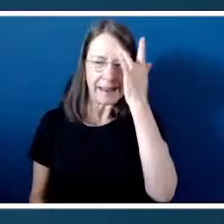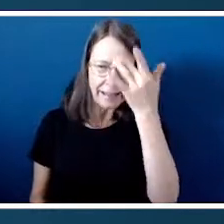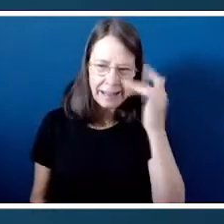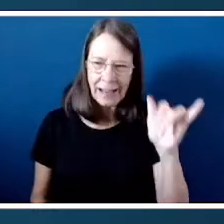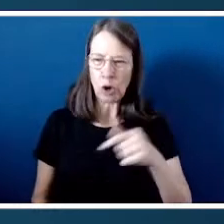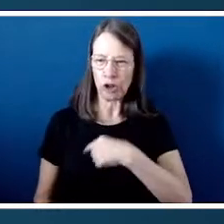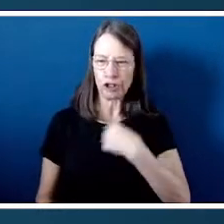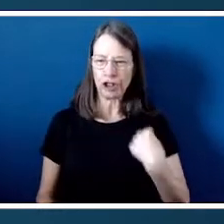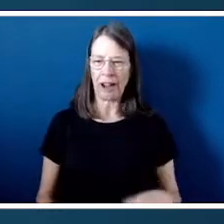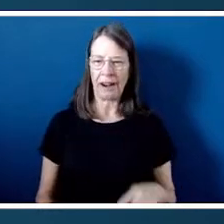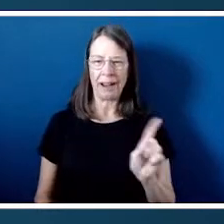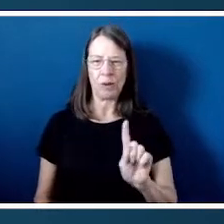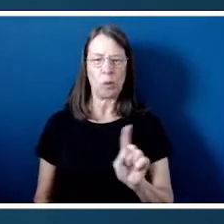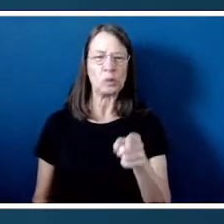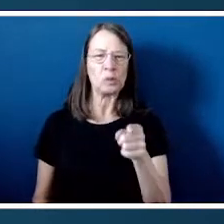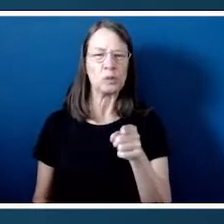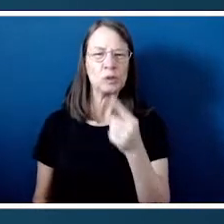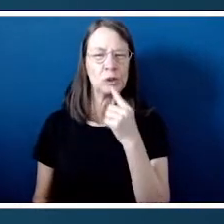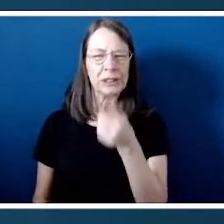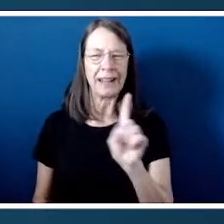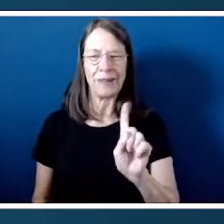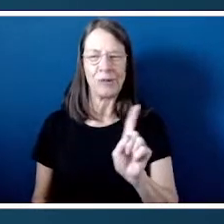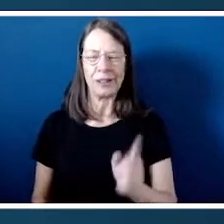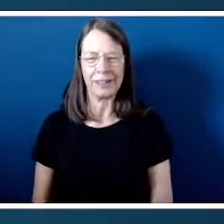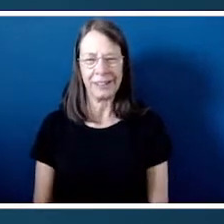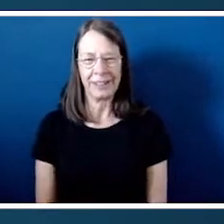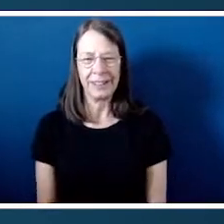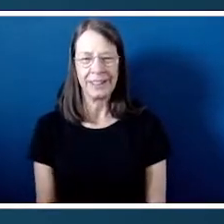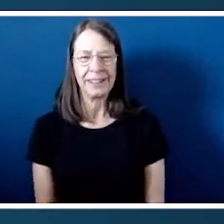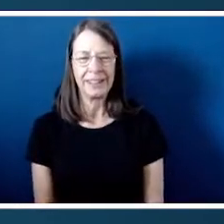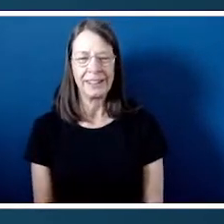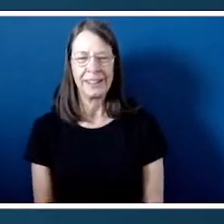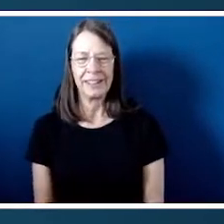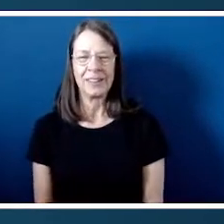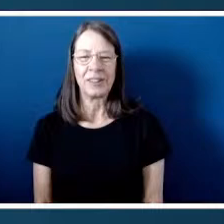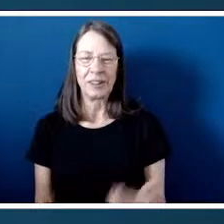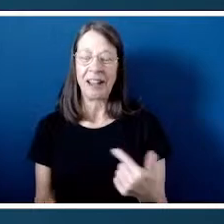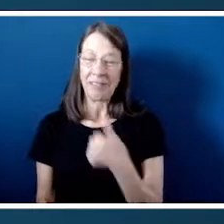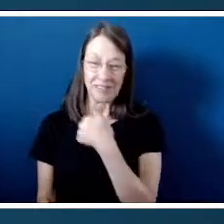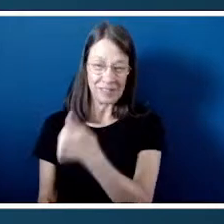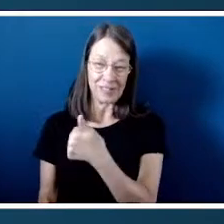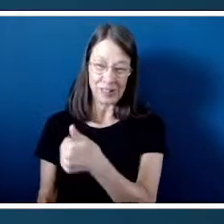Well, so two quick responses to that. Very good question.